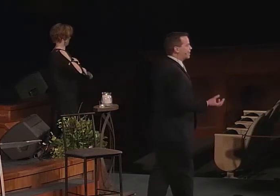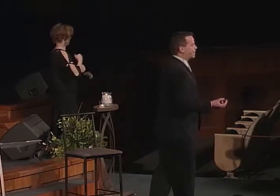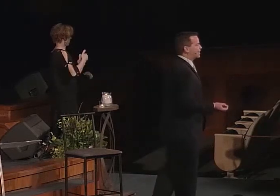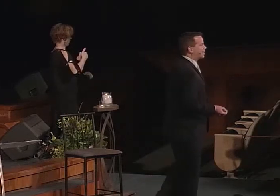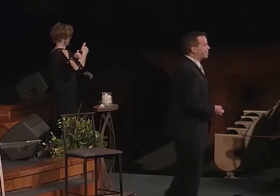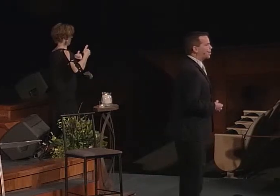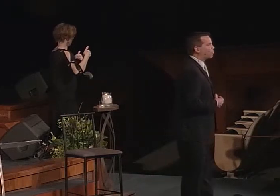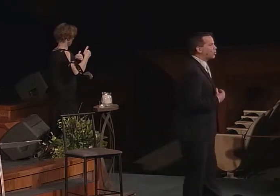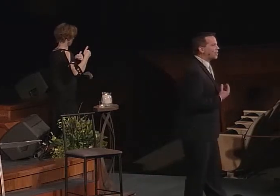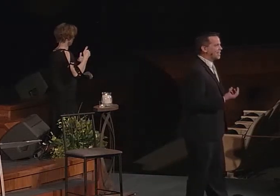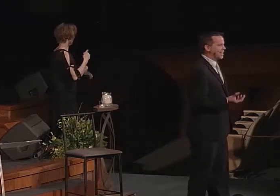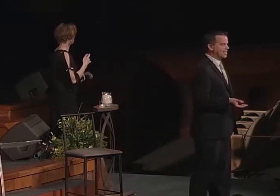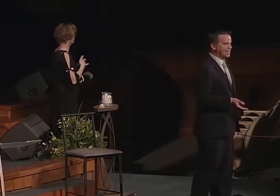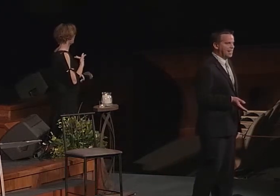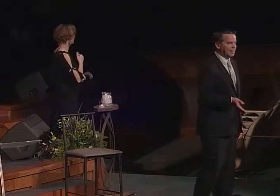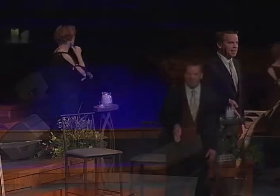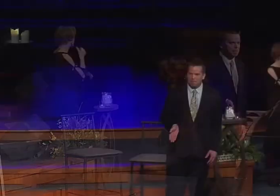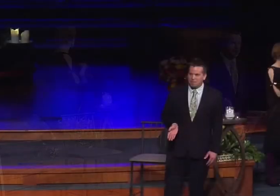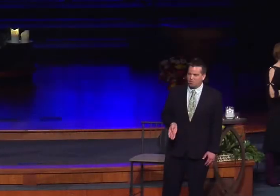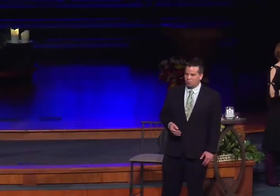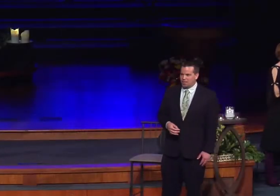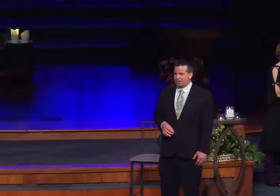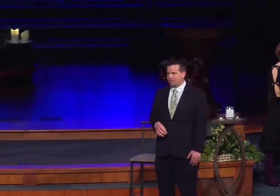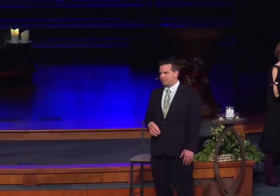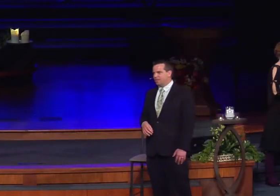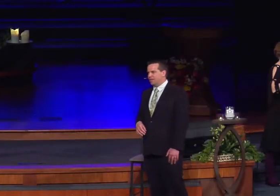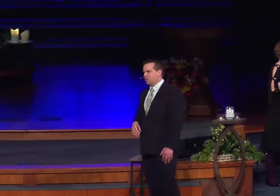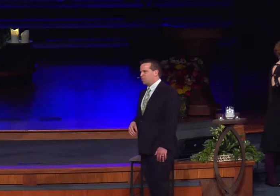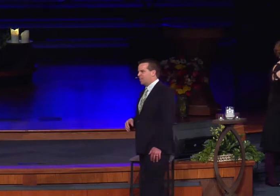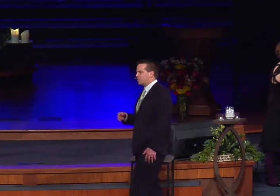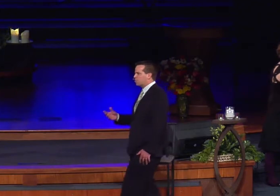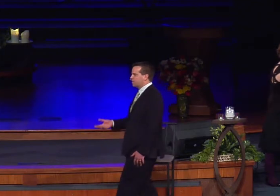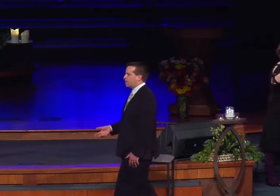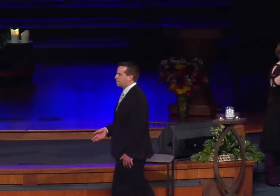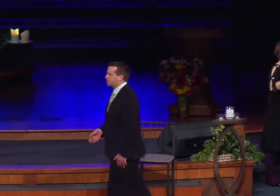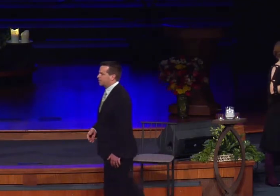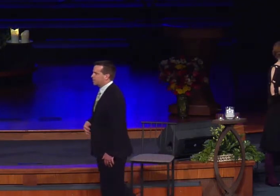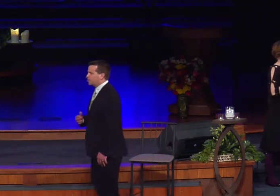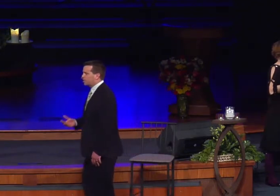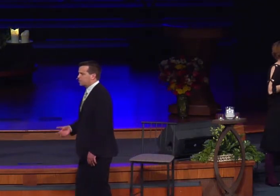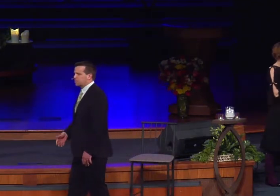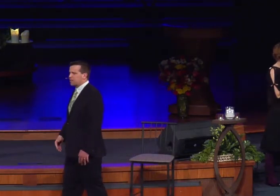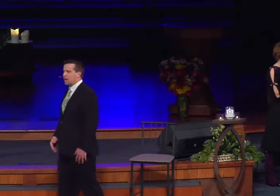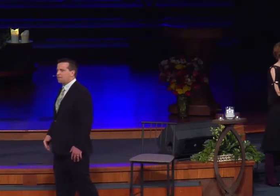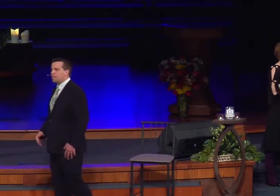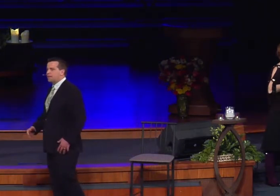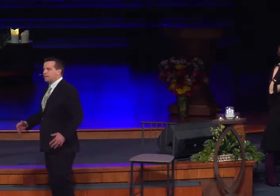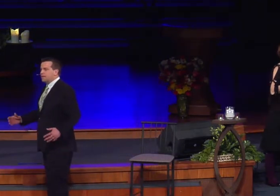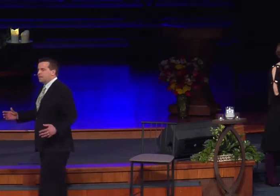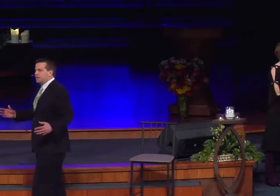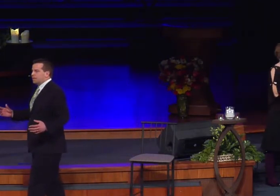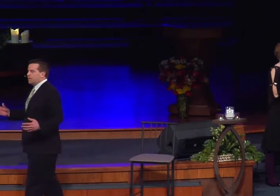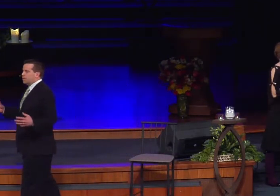We get the sense of unworthiness and let it be between us. We let the resentments and the judgments